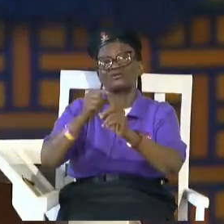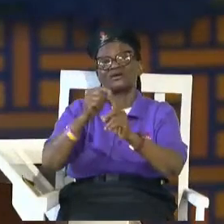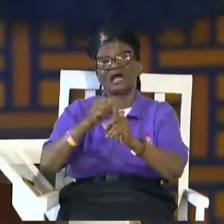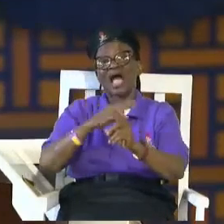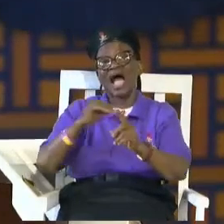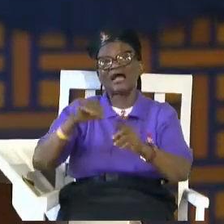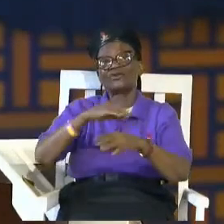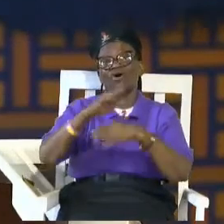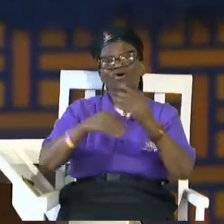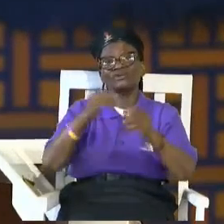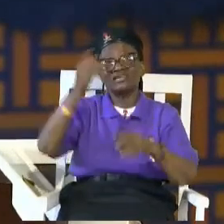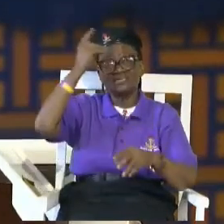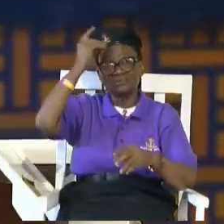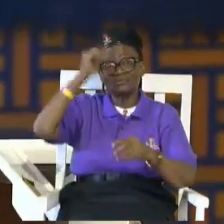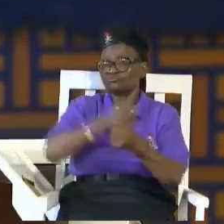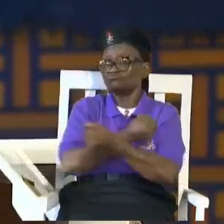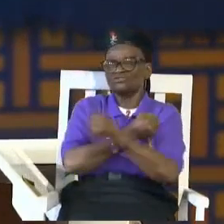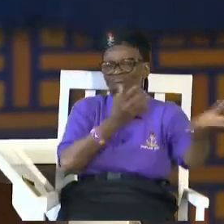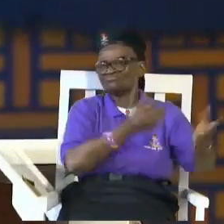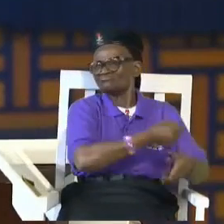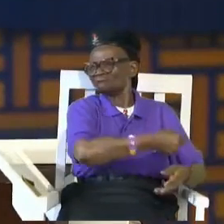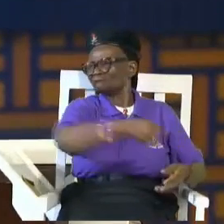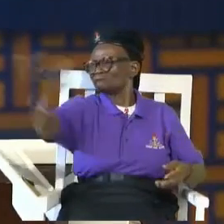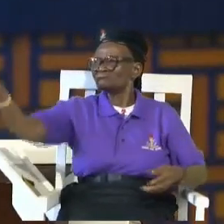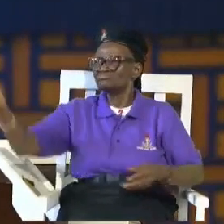and all the demons scattered,